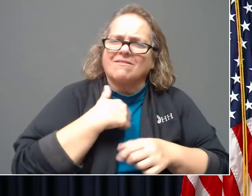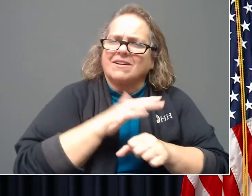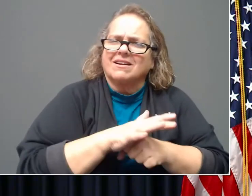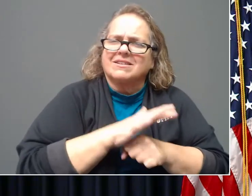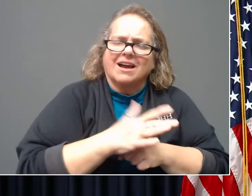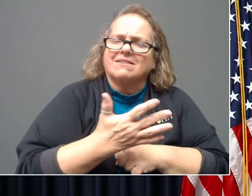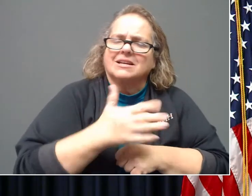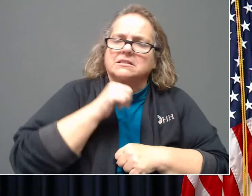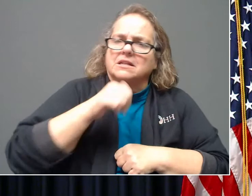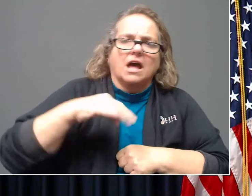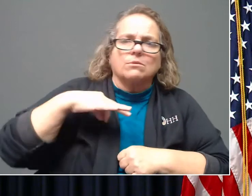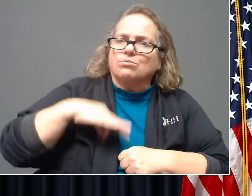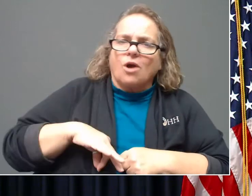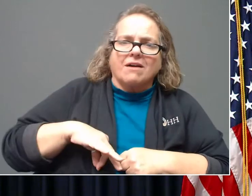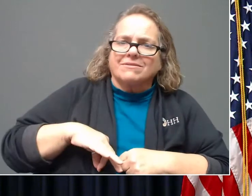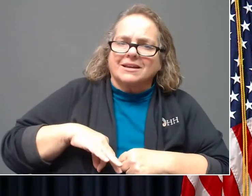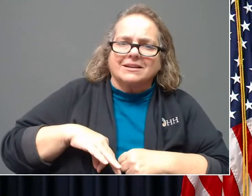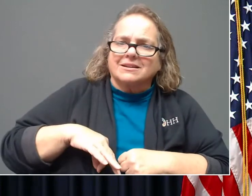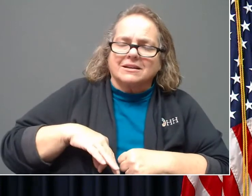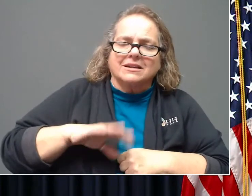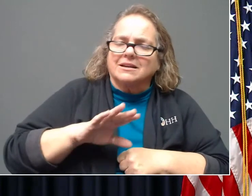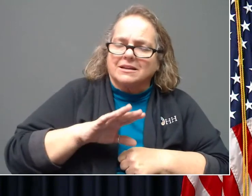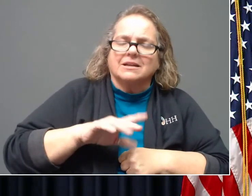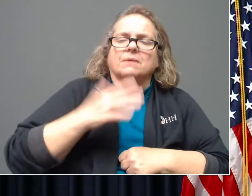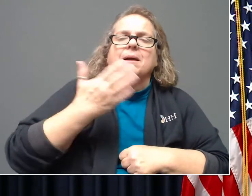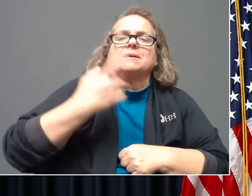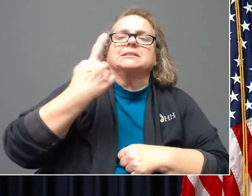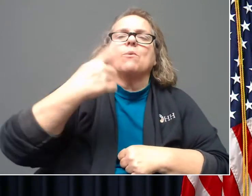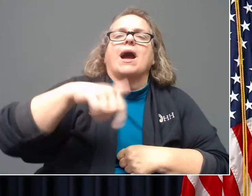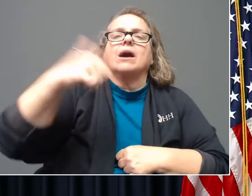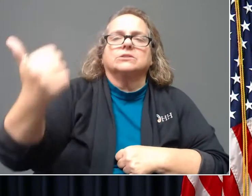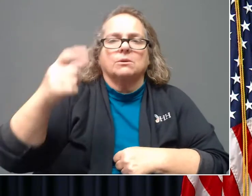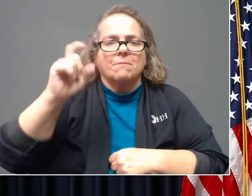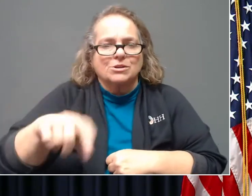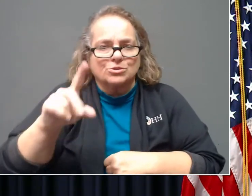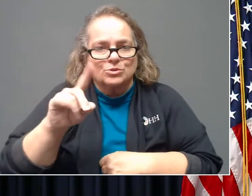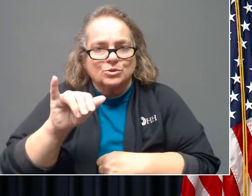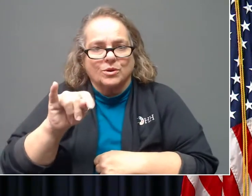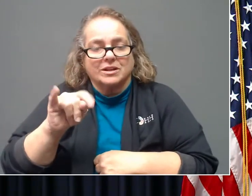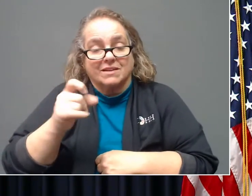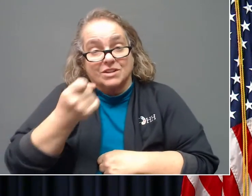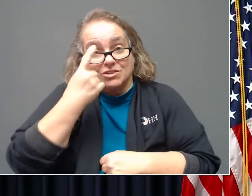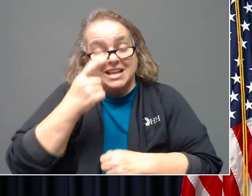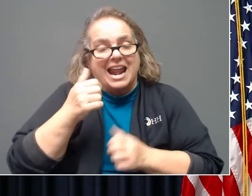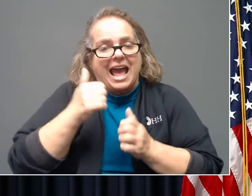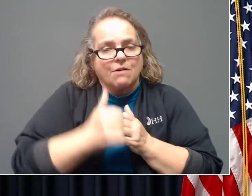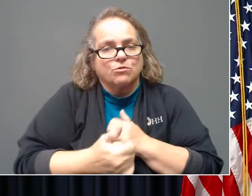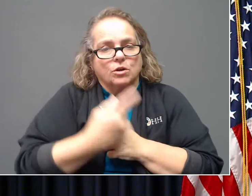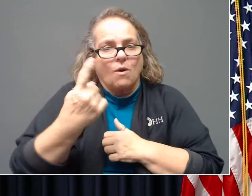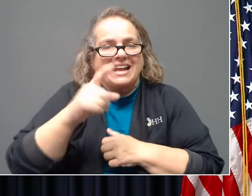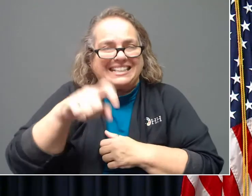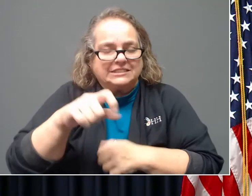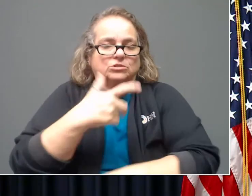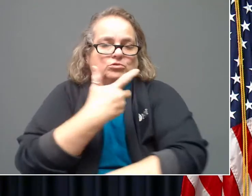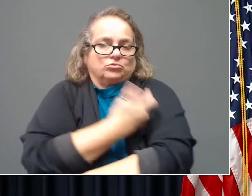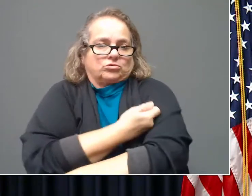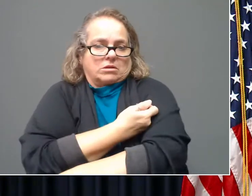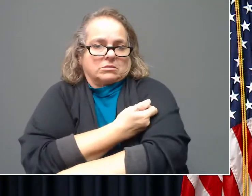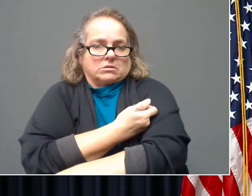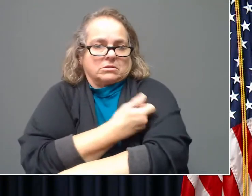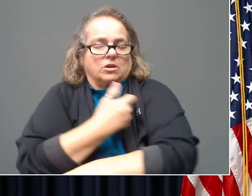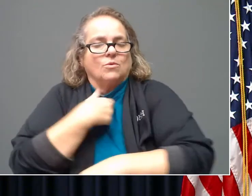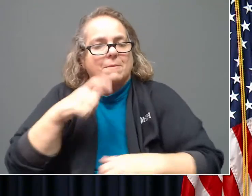to be about understanding that everybody needs this vaccine, and we need to try to address challenges